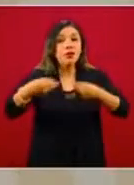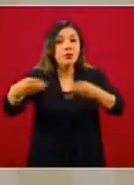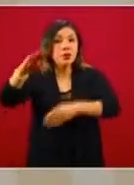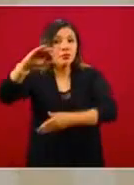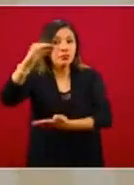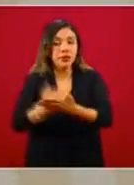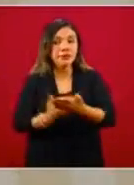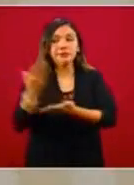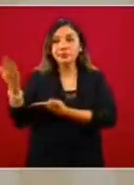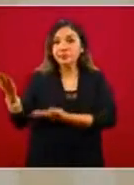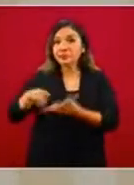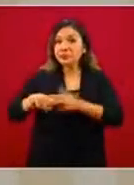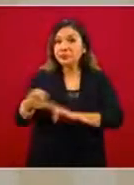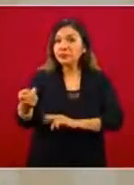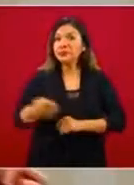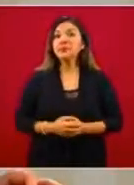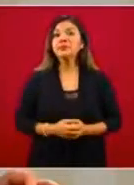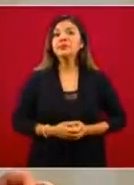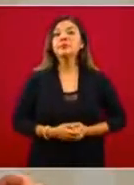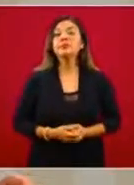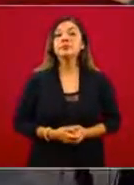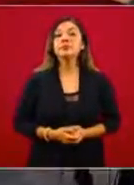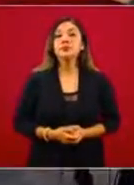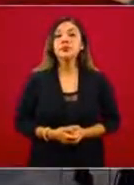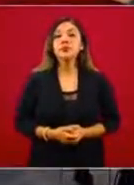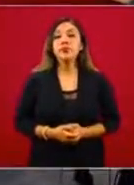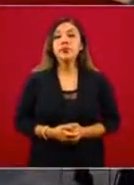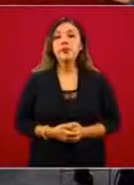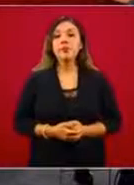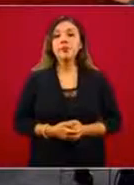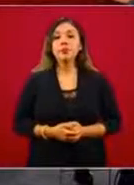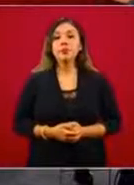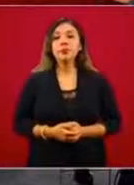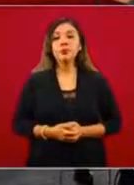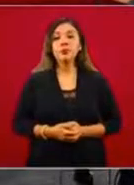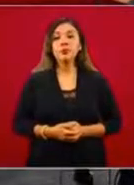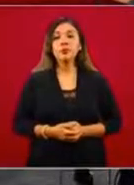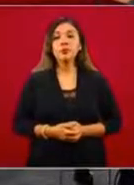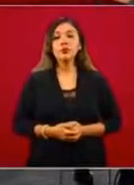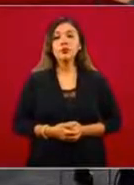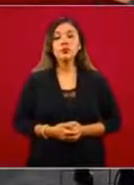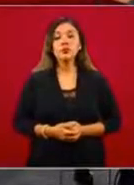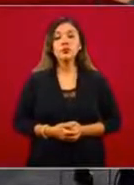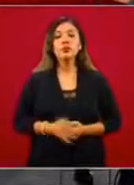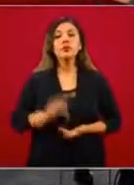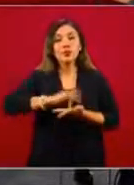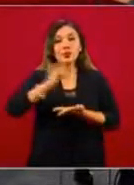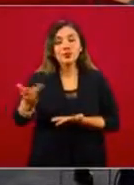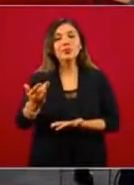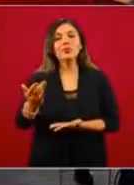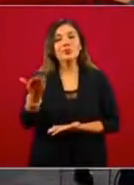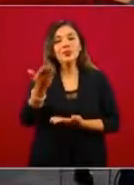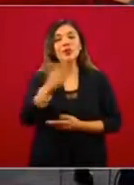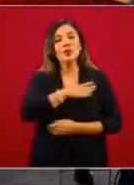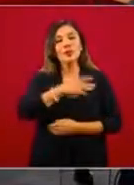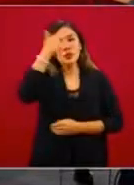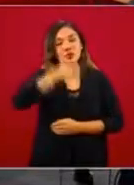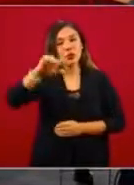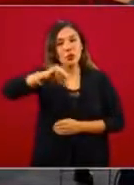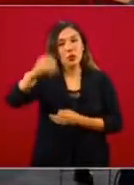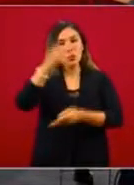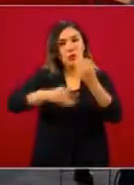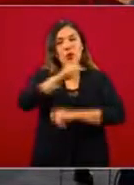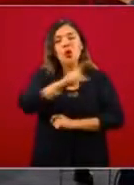for controlling the epidemic, and that's going to happen by state now. Thank you very much, Doctor. Very good evening to all of